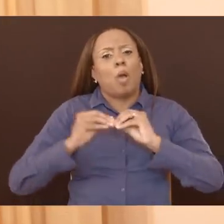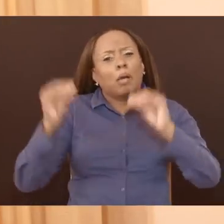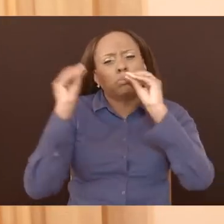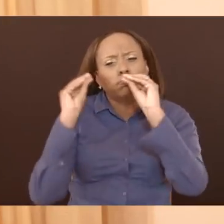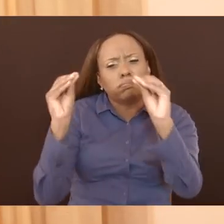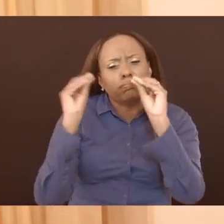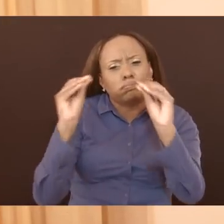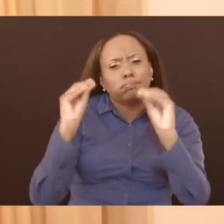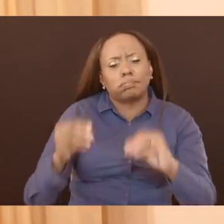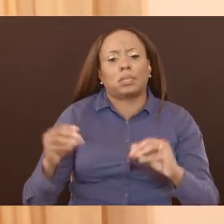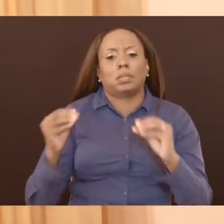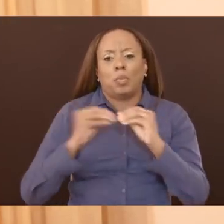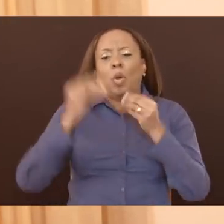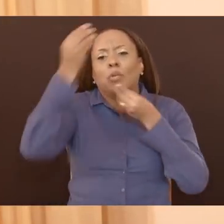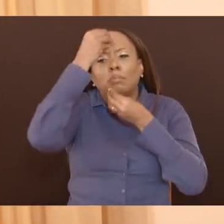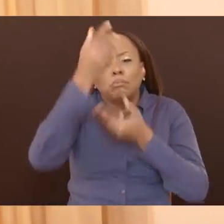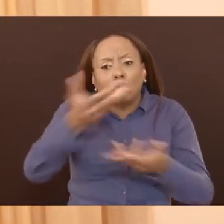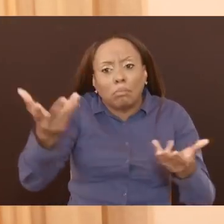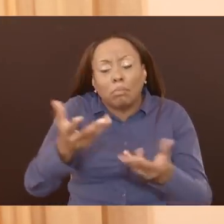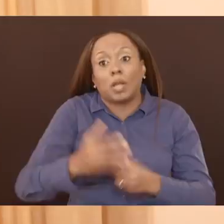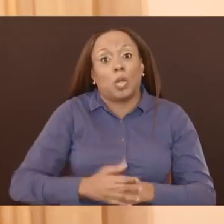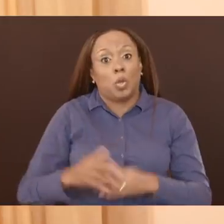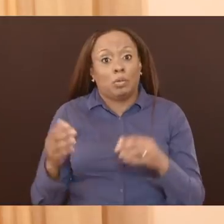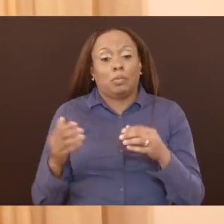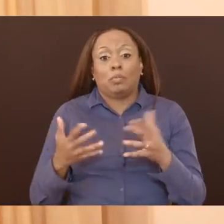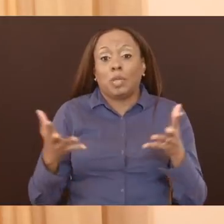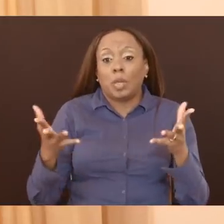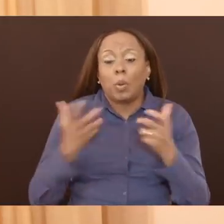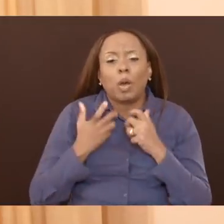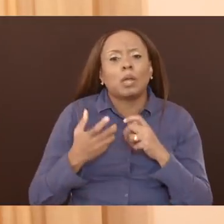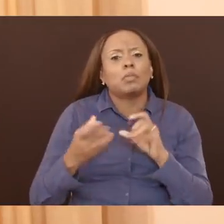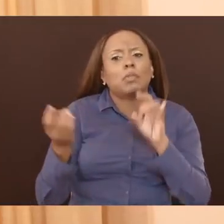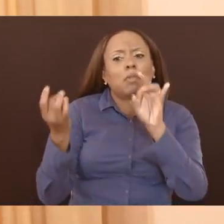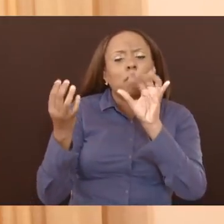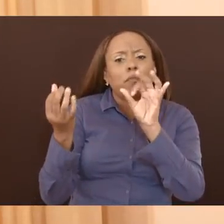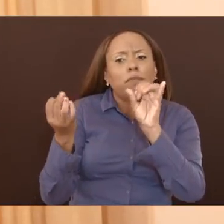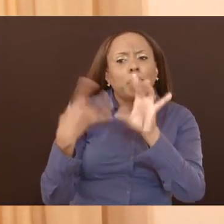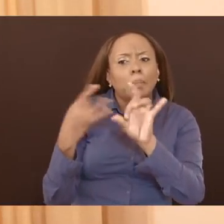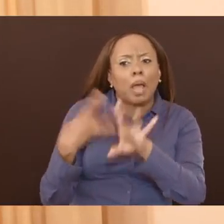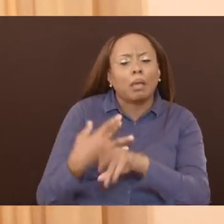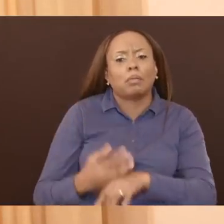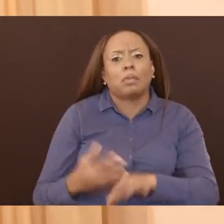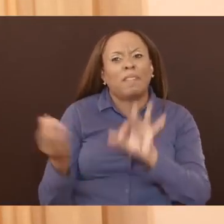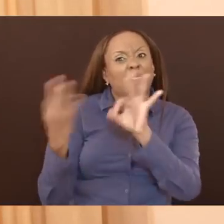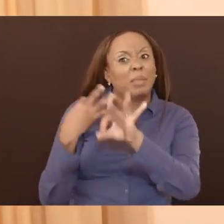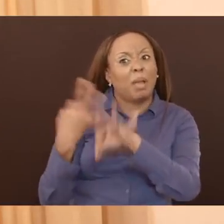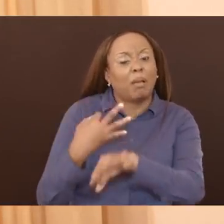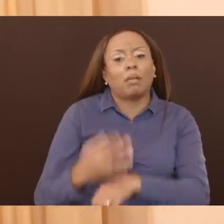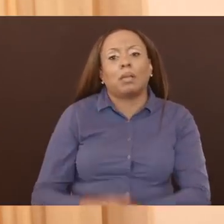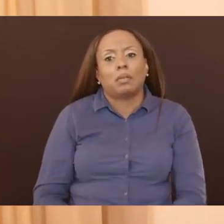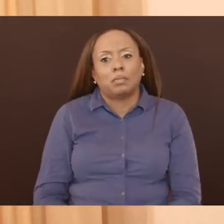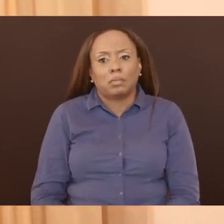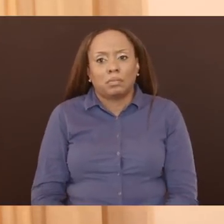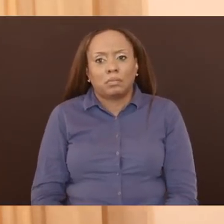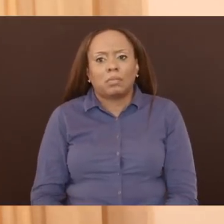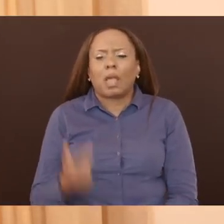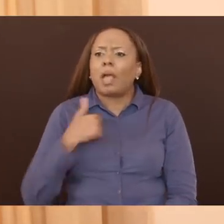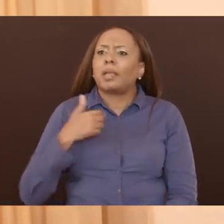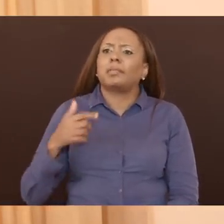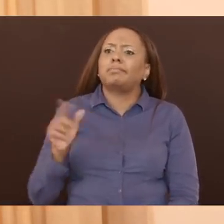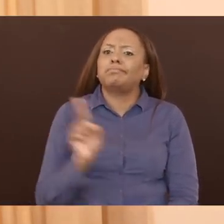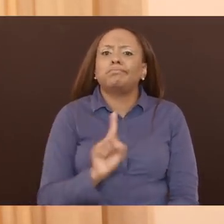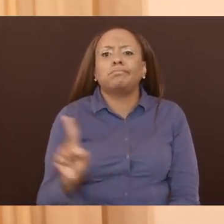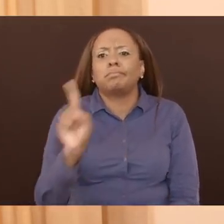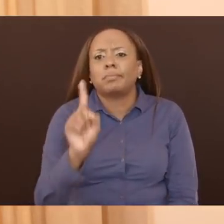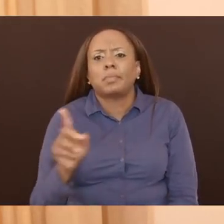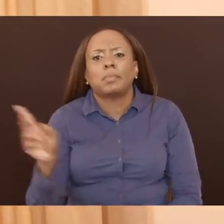information, increased focus grouping to see what you are saying. And the one thing I learned as I go around, more and more Bajans are relying purely